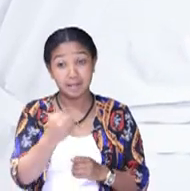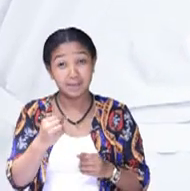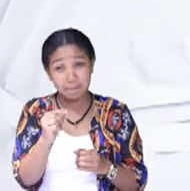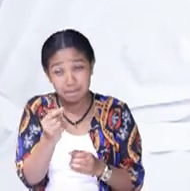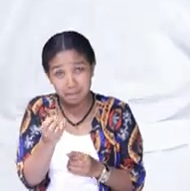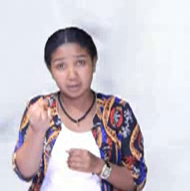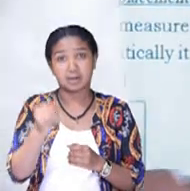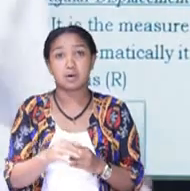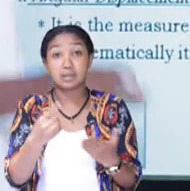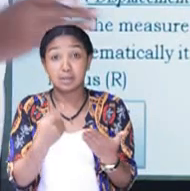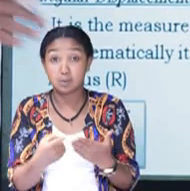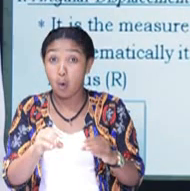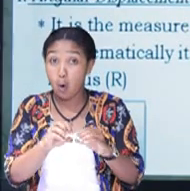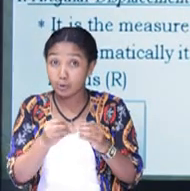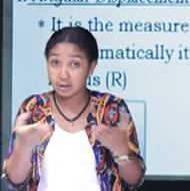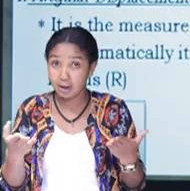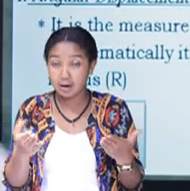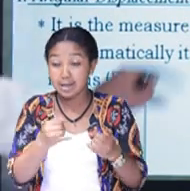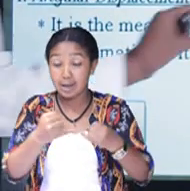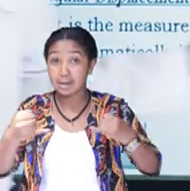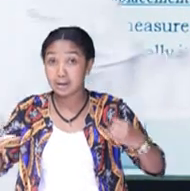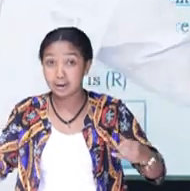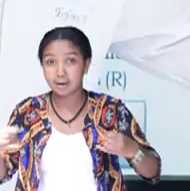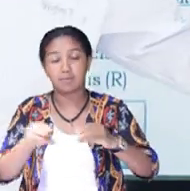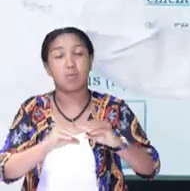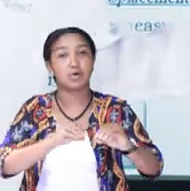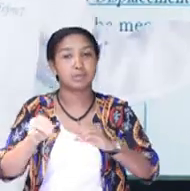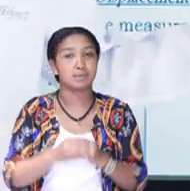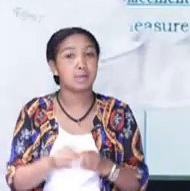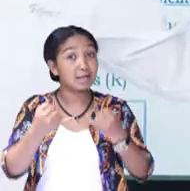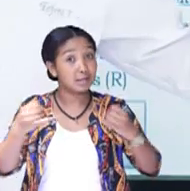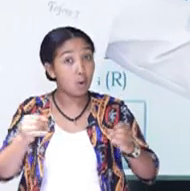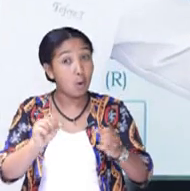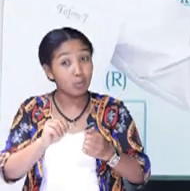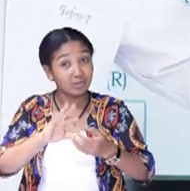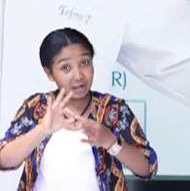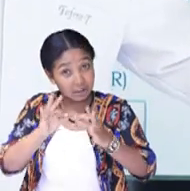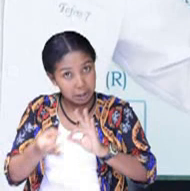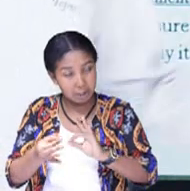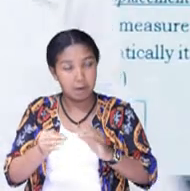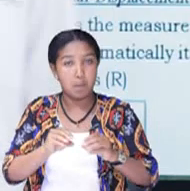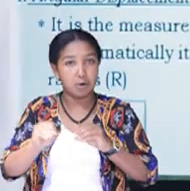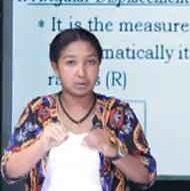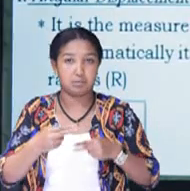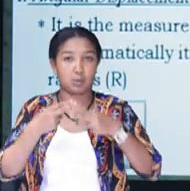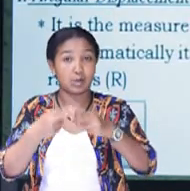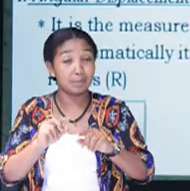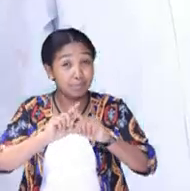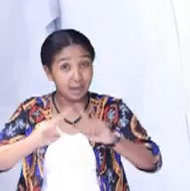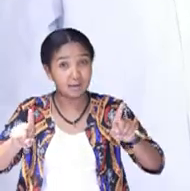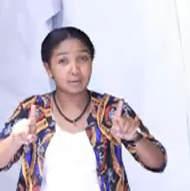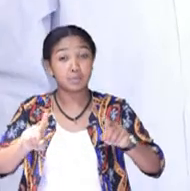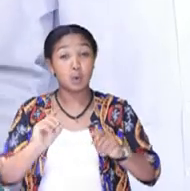particle on this object has a linear motion. So linear motion or translational motion, we can call it. But